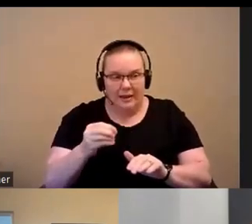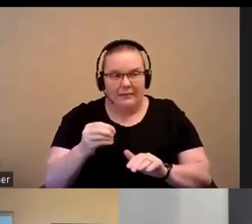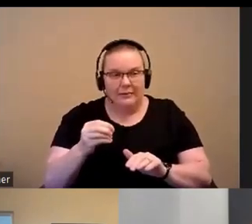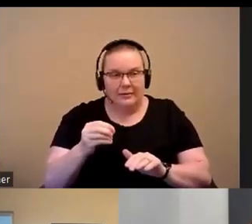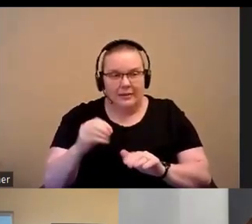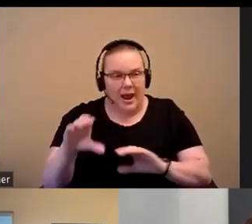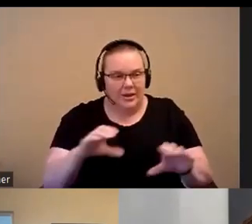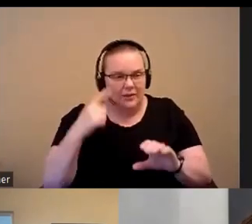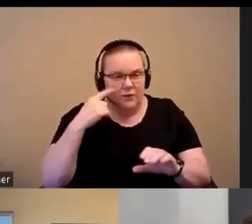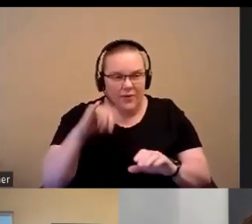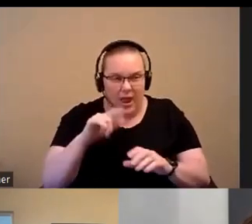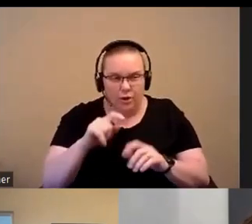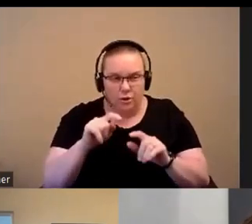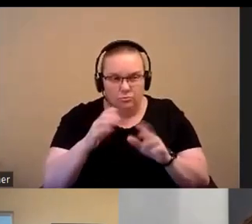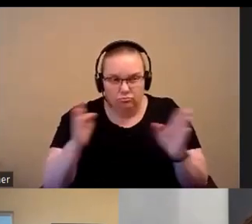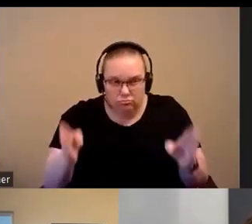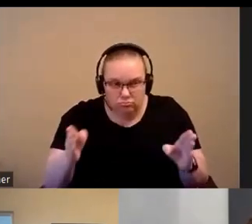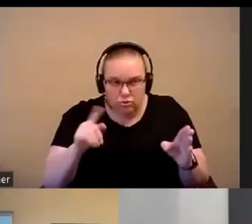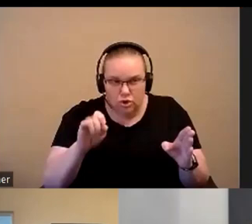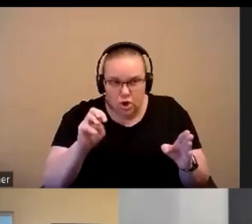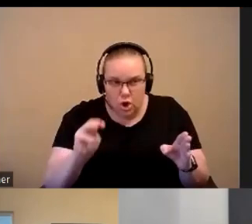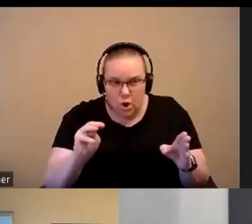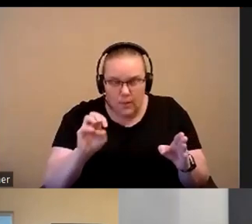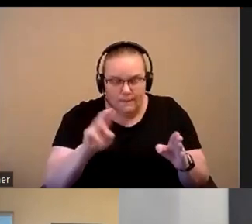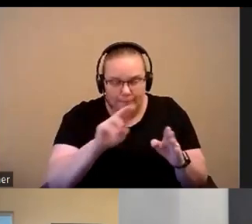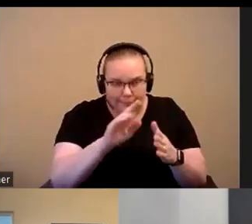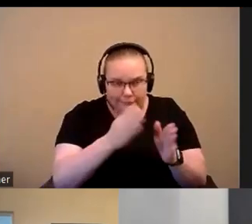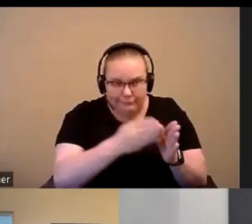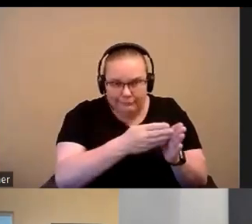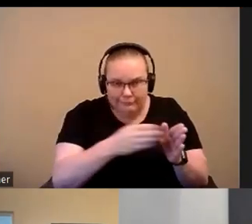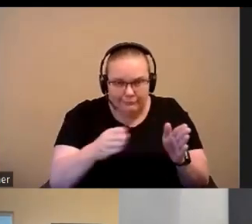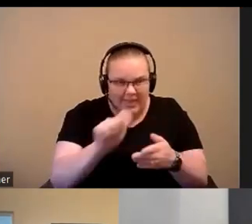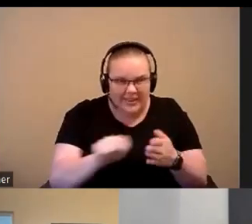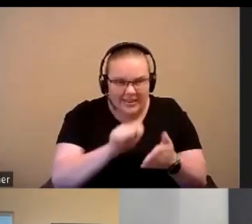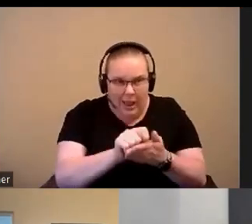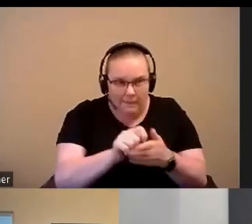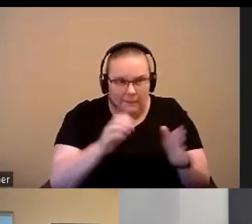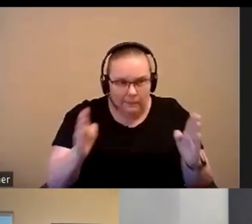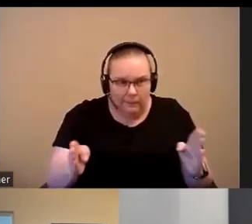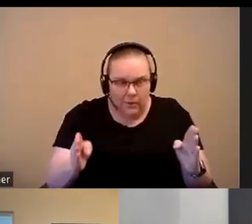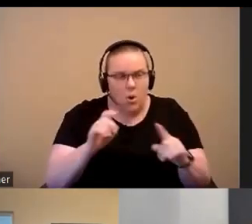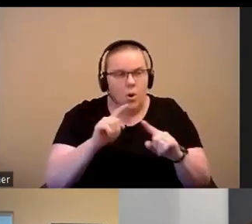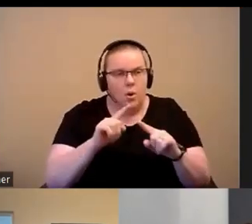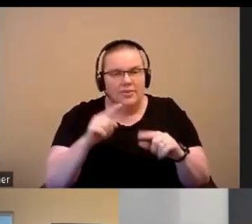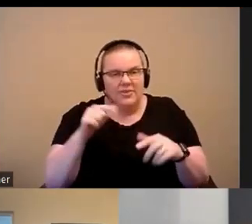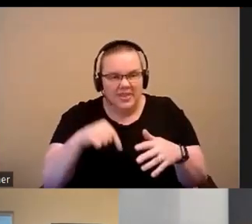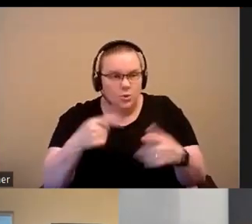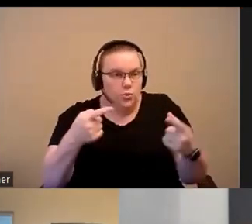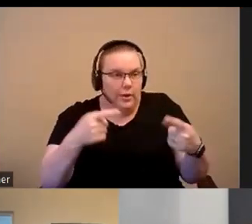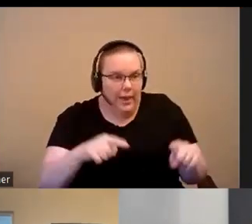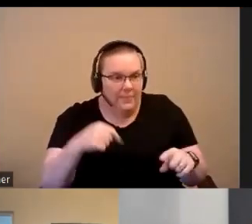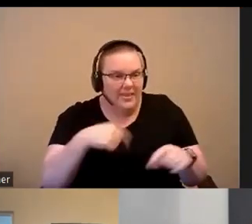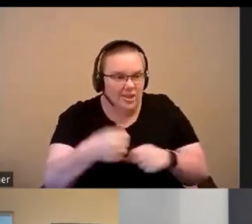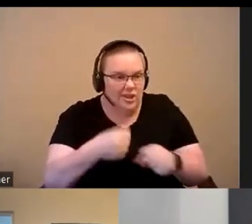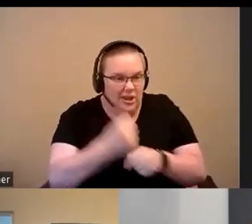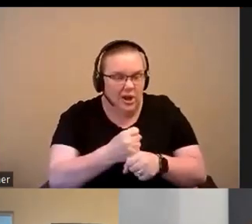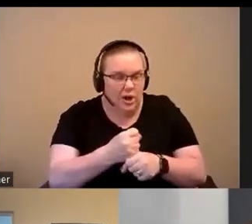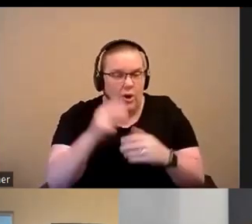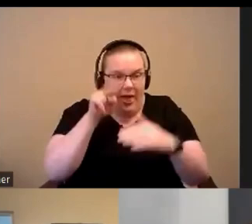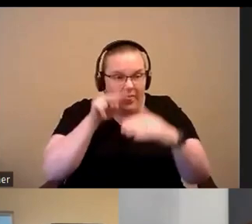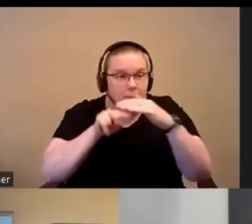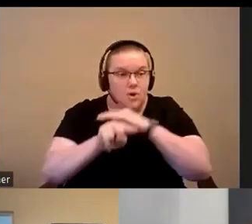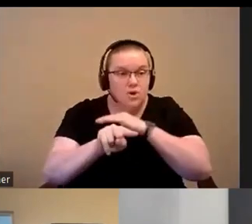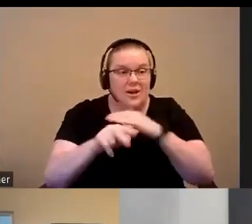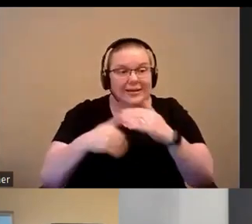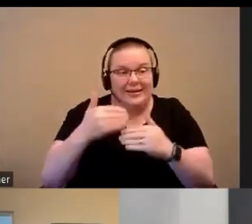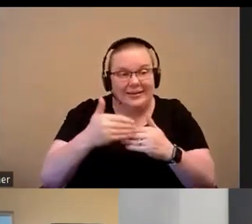could it be, this is what's happening within this first year, and then beyond that, this is what's projected. Okay. For the projected